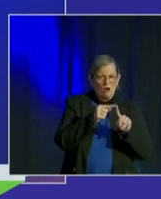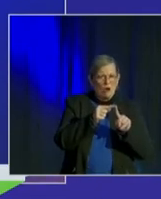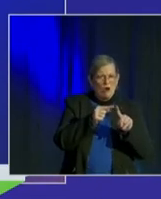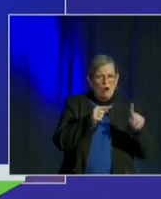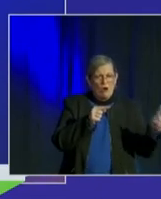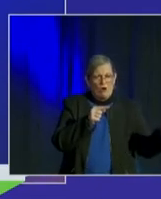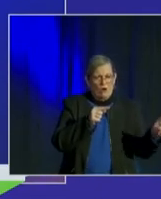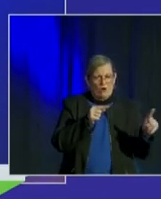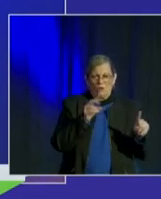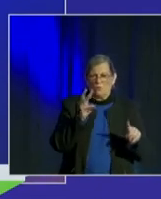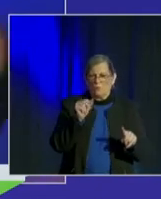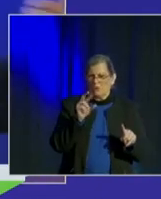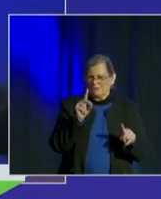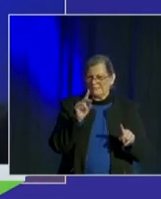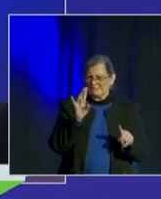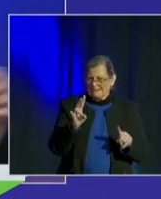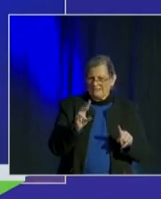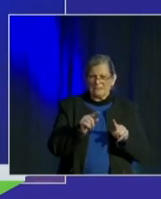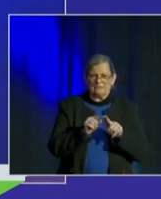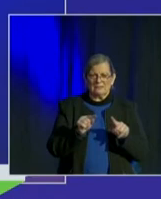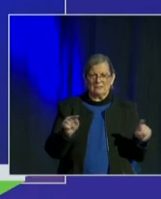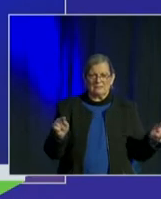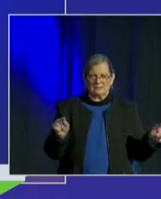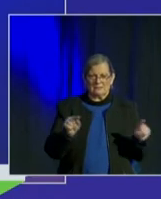changed is the western